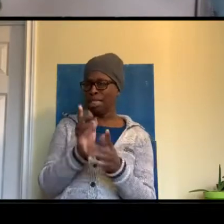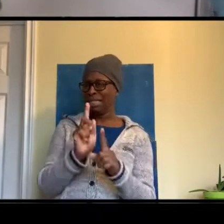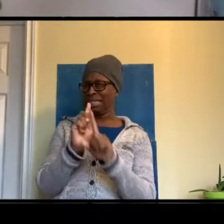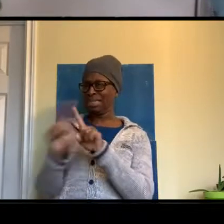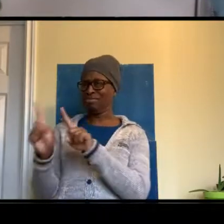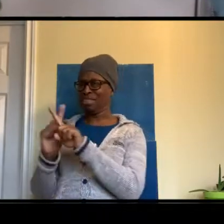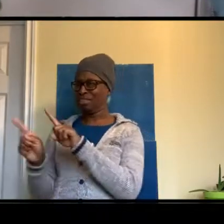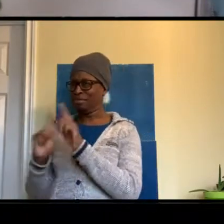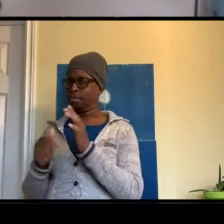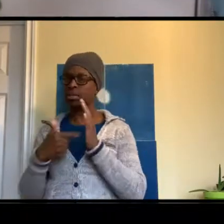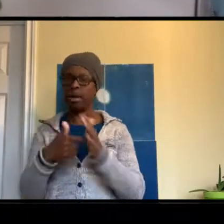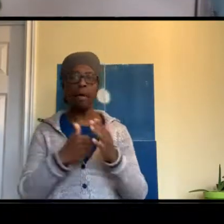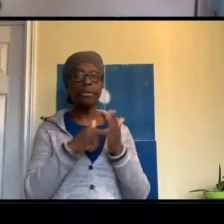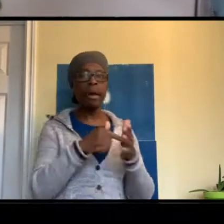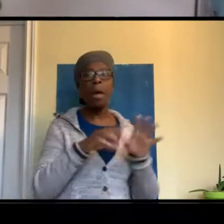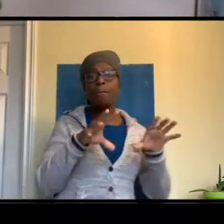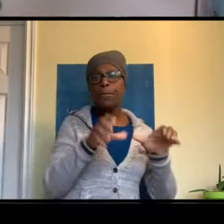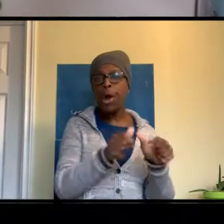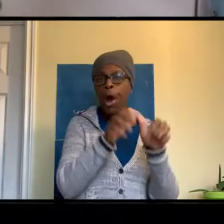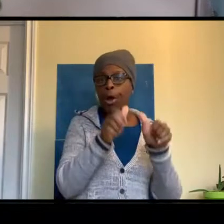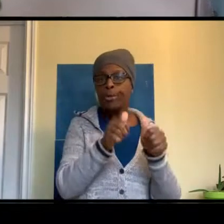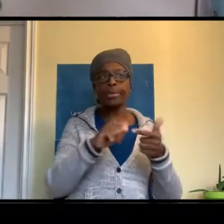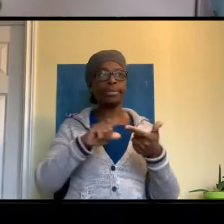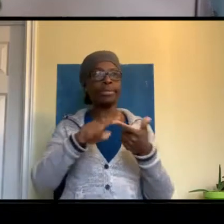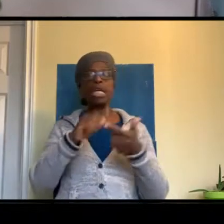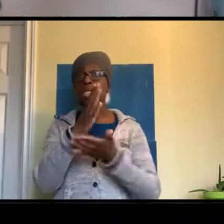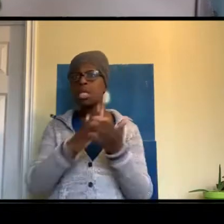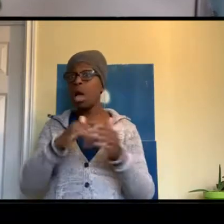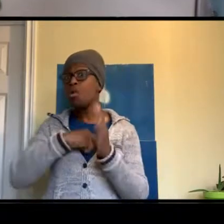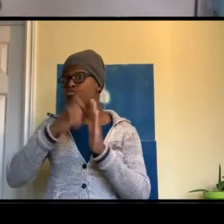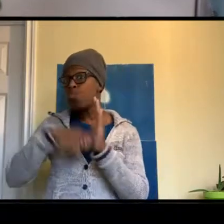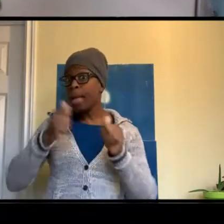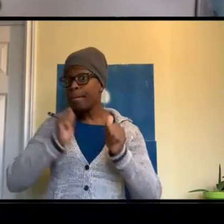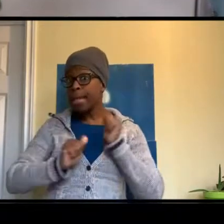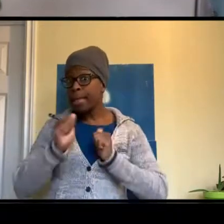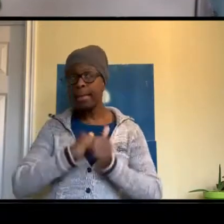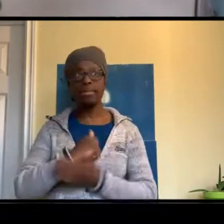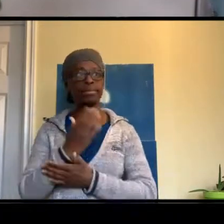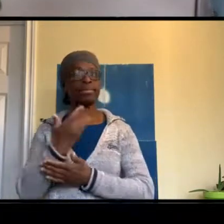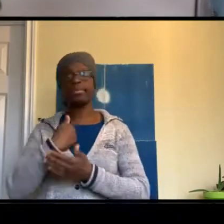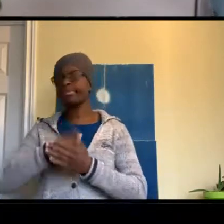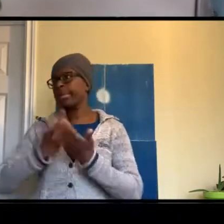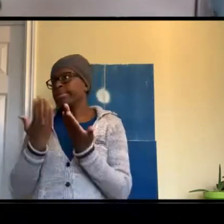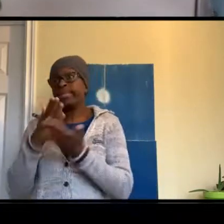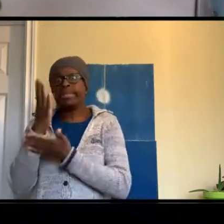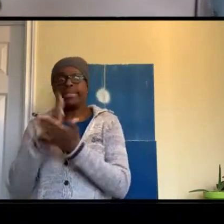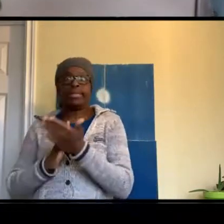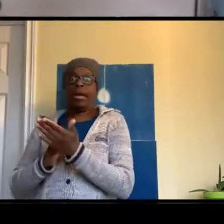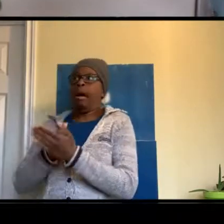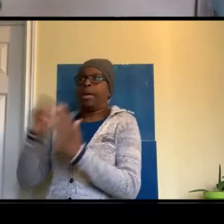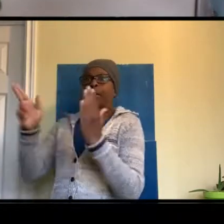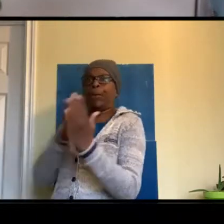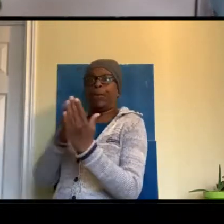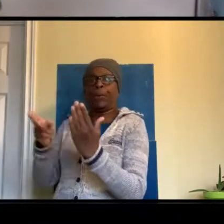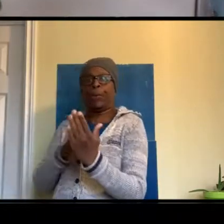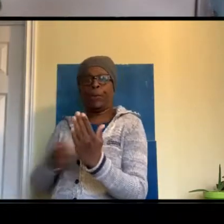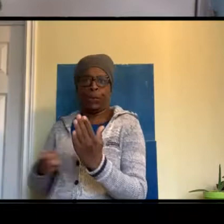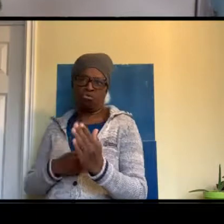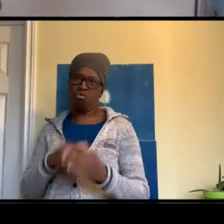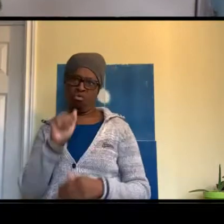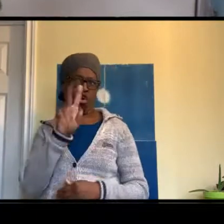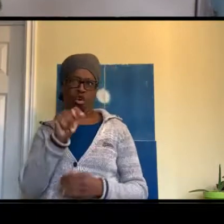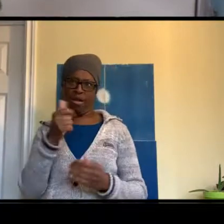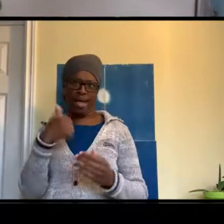sort of, my expertise is in theater. So it takes a lot of people to